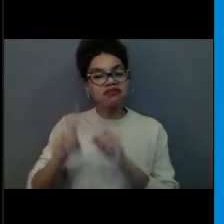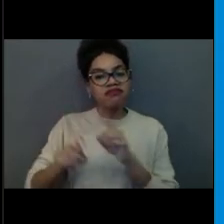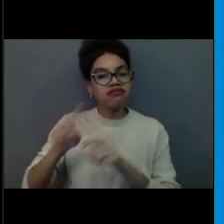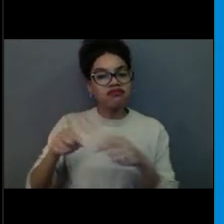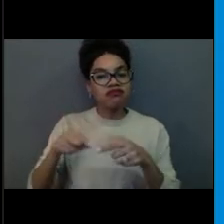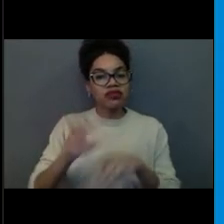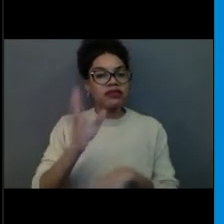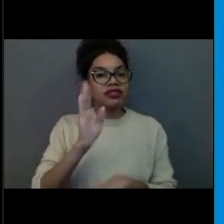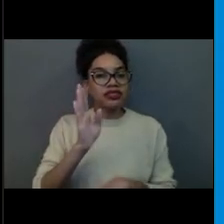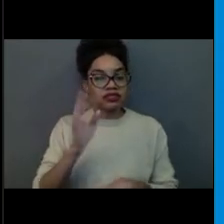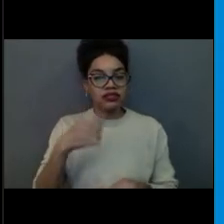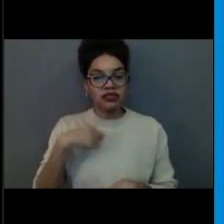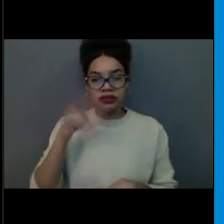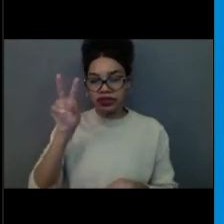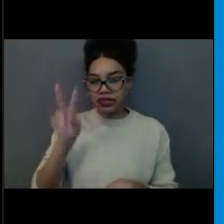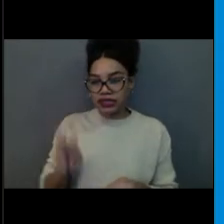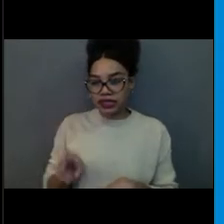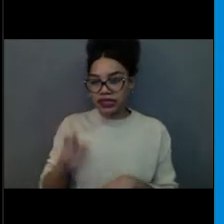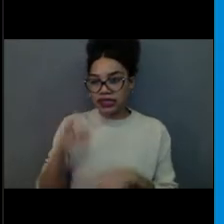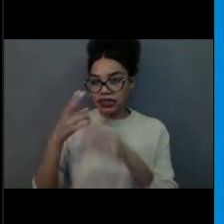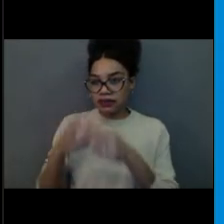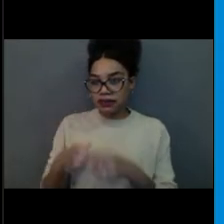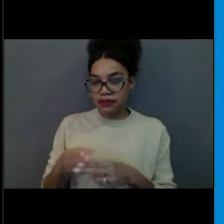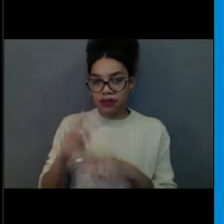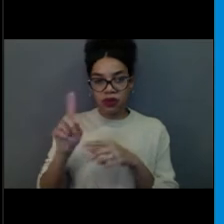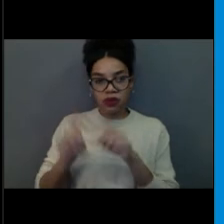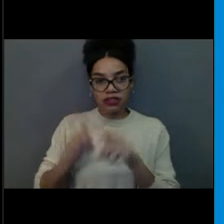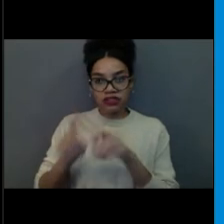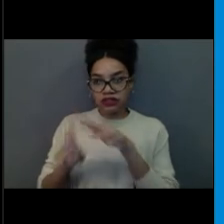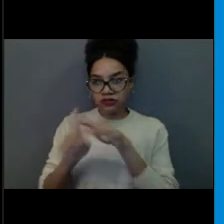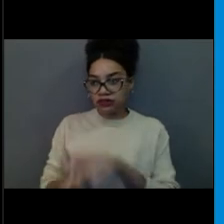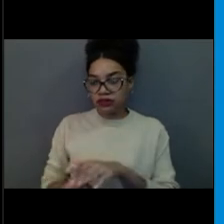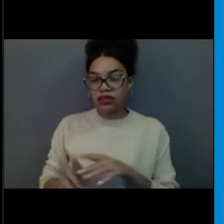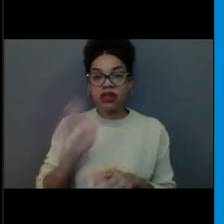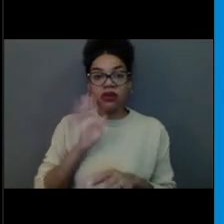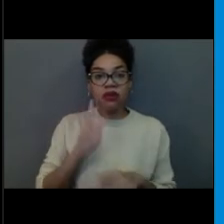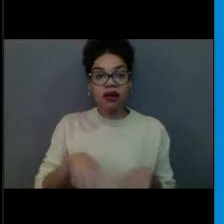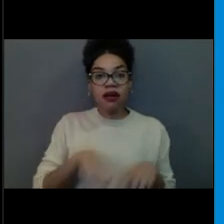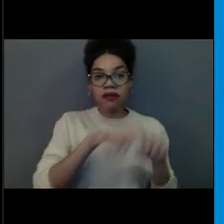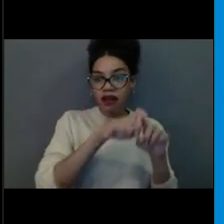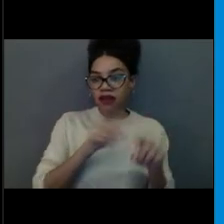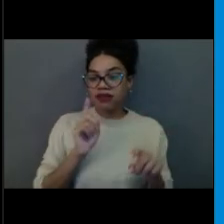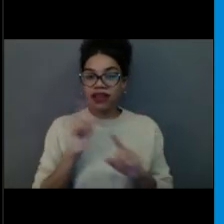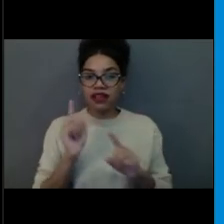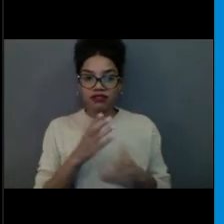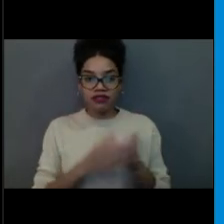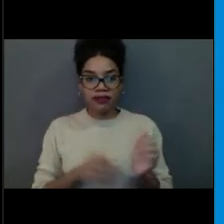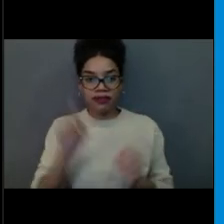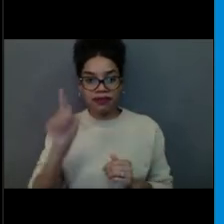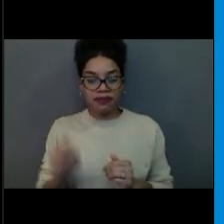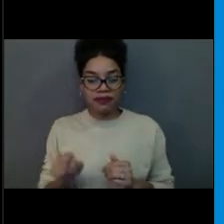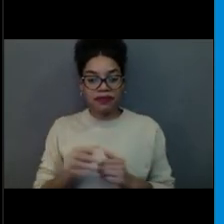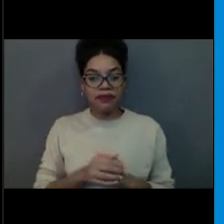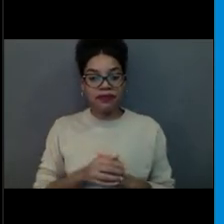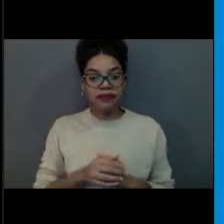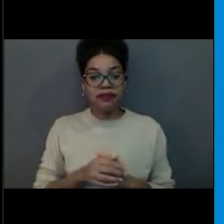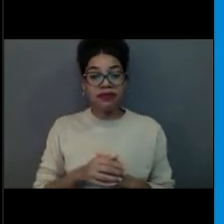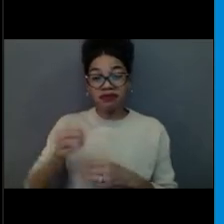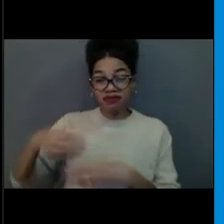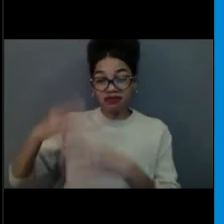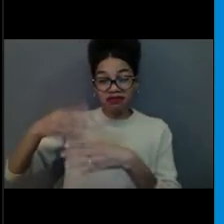I'll keep track for our speakers, and they're going to stop every now and then and answer a few. We might not get to all of your questions, but we'll try to answer